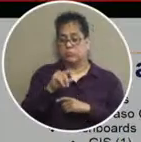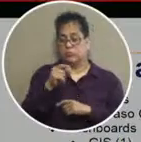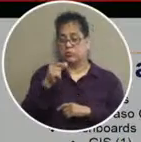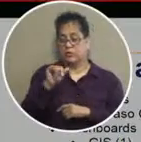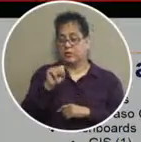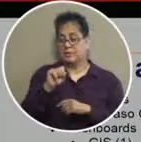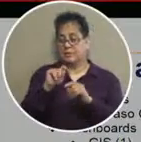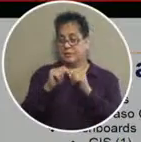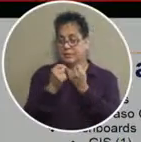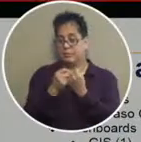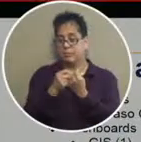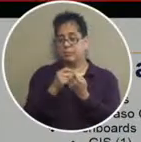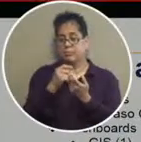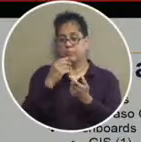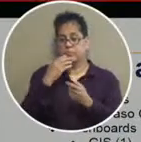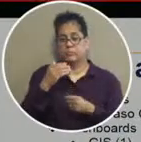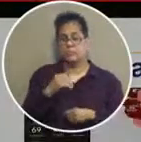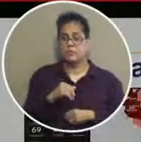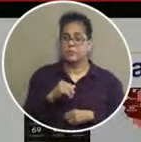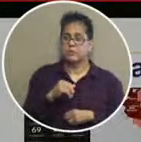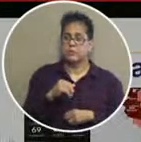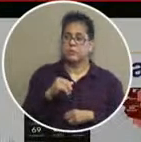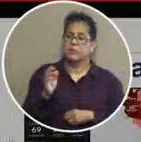with these dashboards. Next slide.